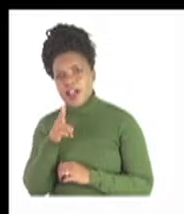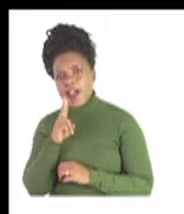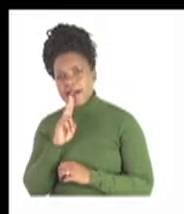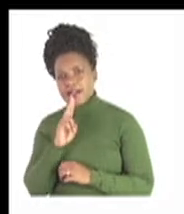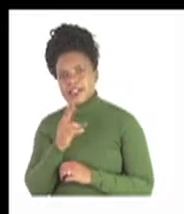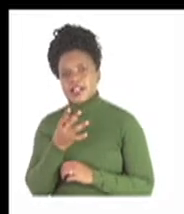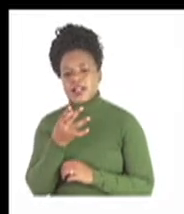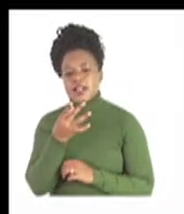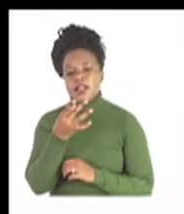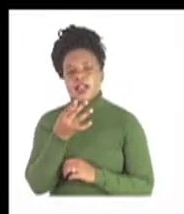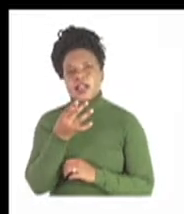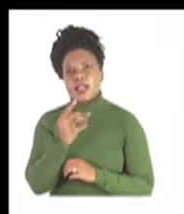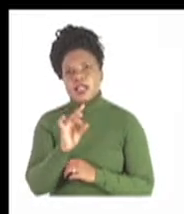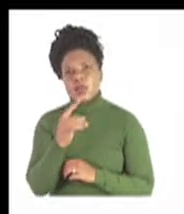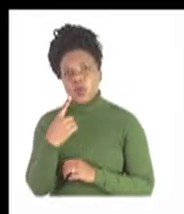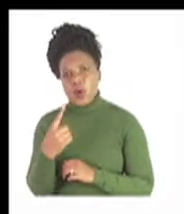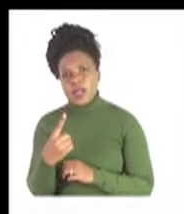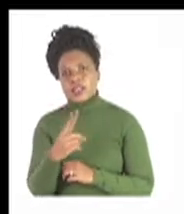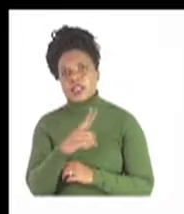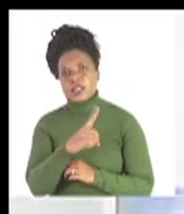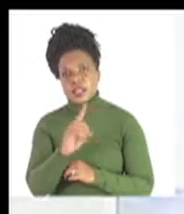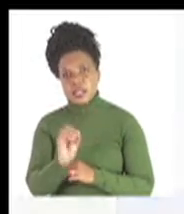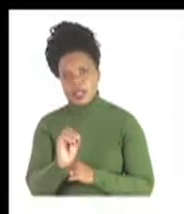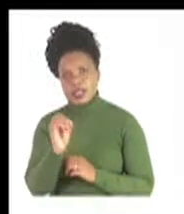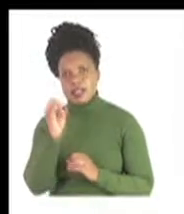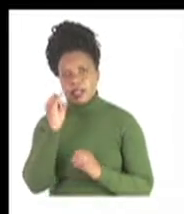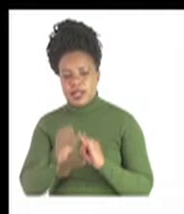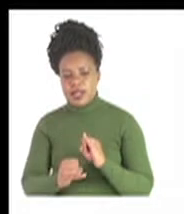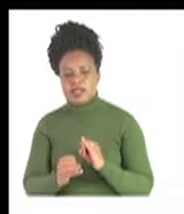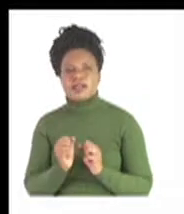have to move to page 16.